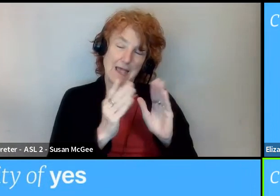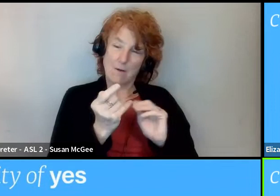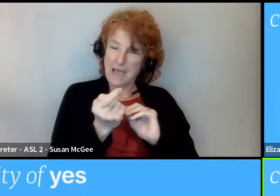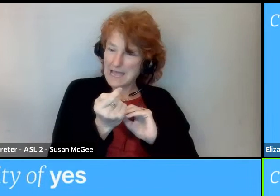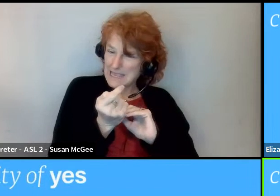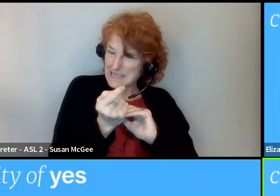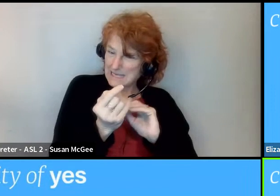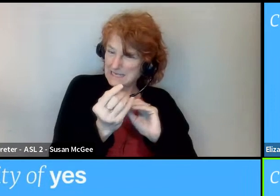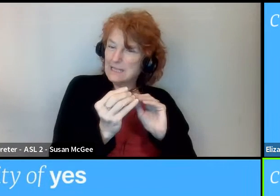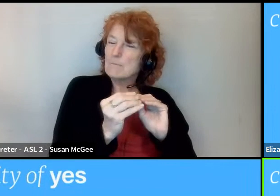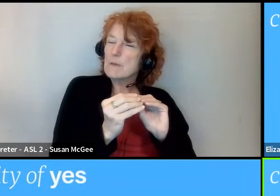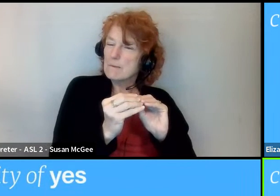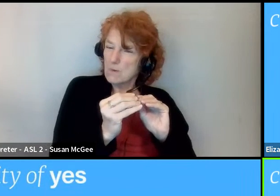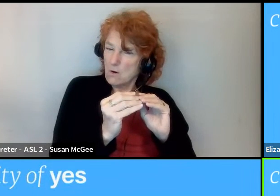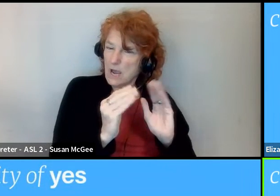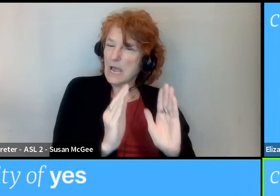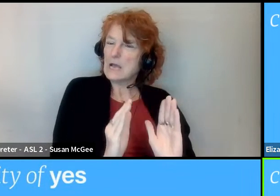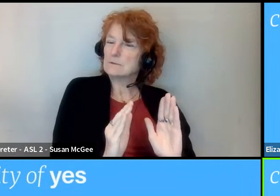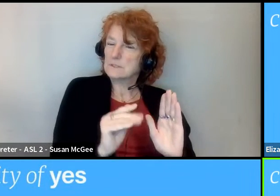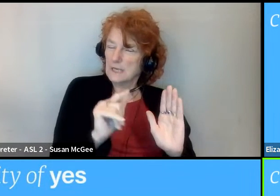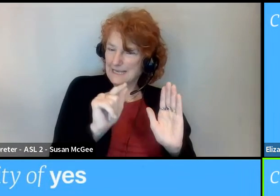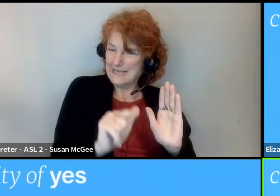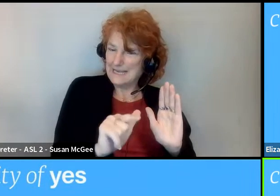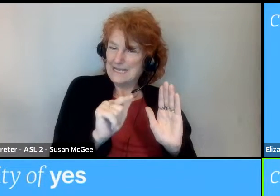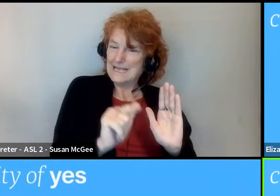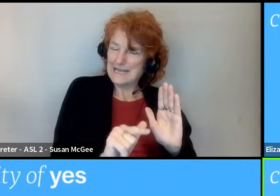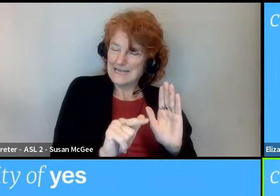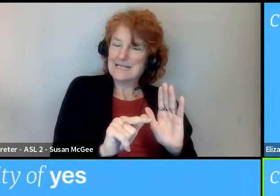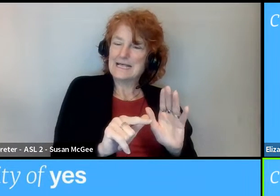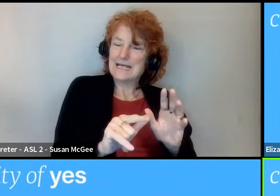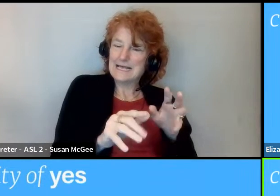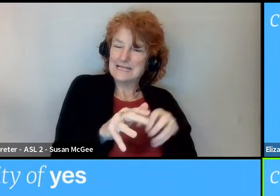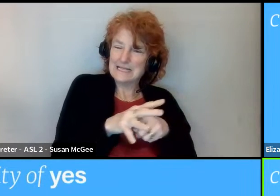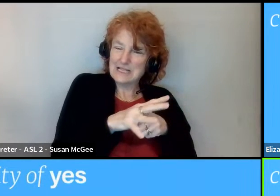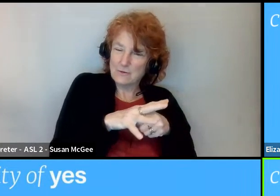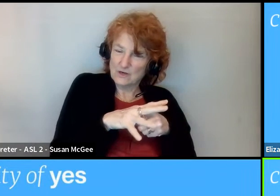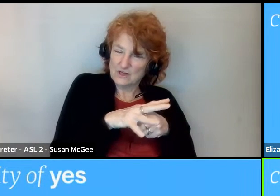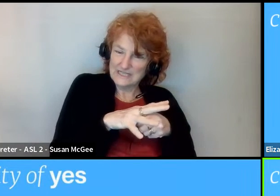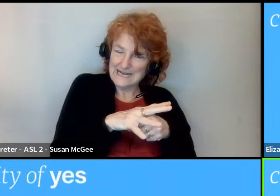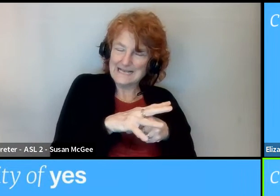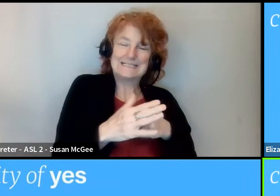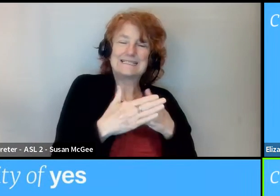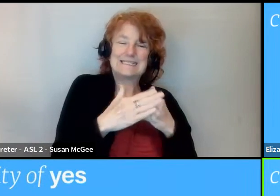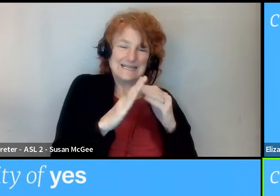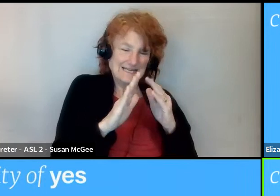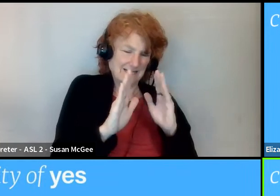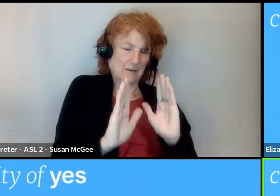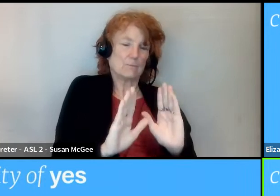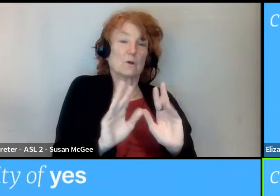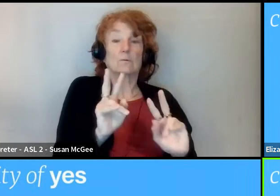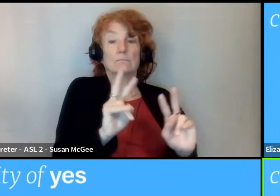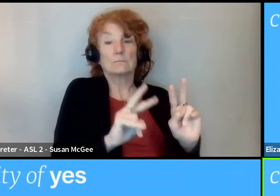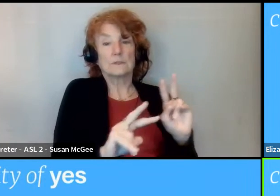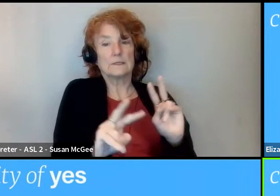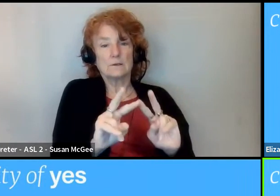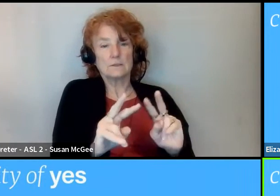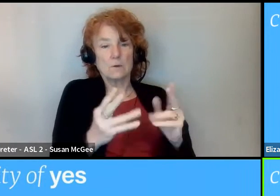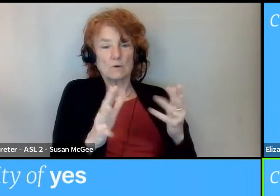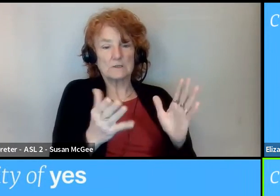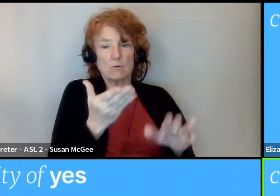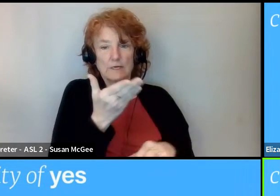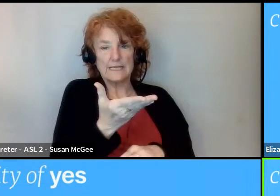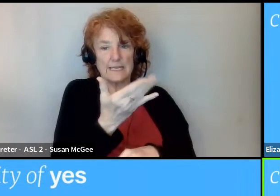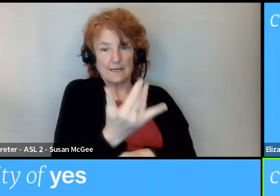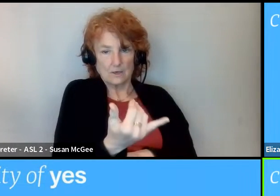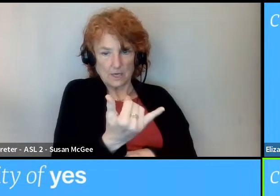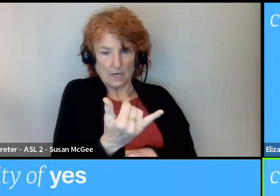in lower density neighborhoods, we really took a look at the types of buildings that are in those neighborhoods today.